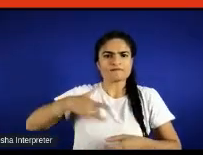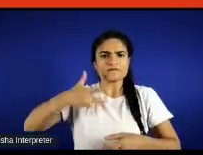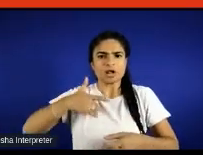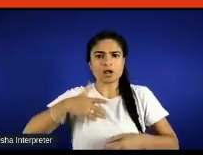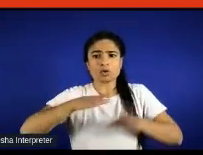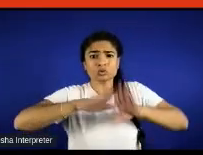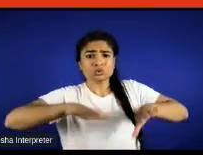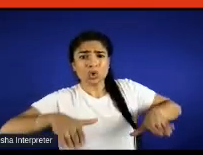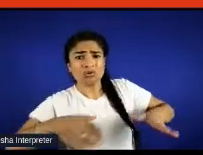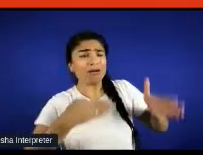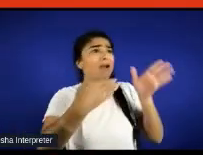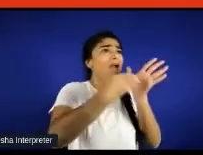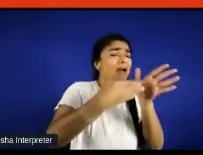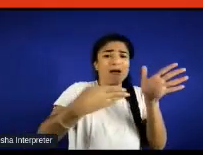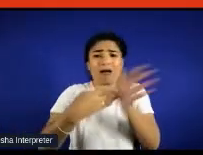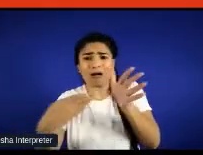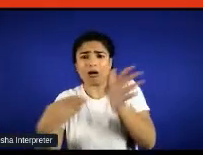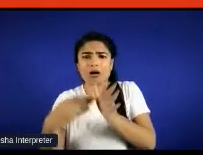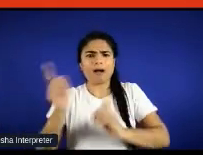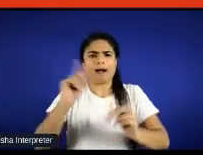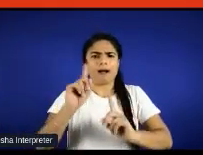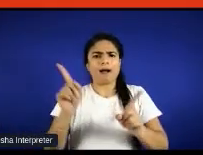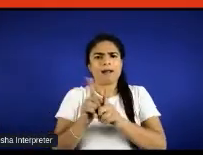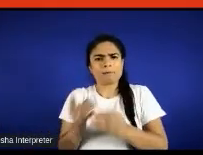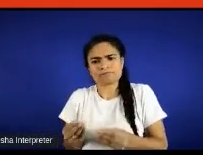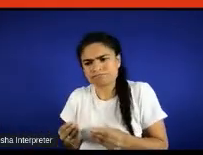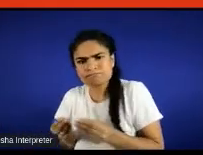addressed. Next, Anne.